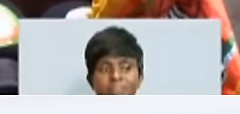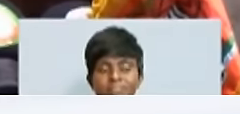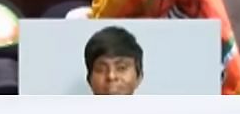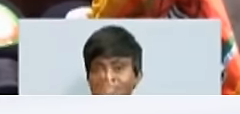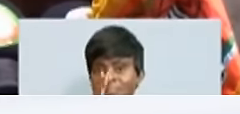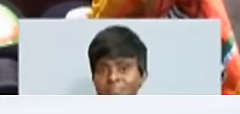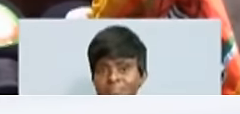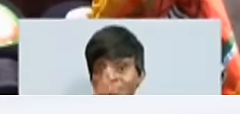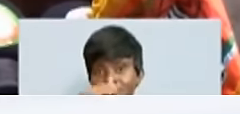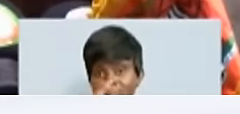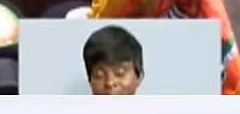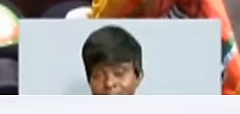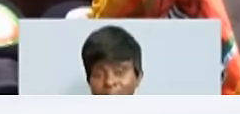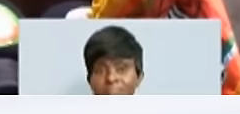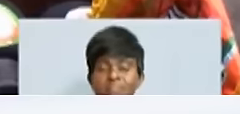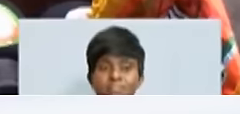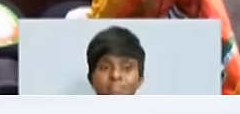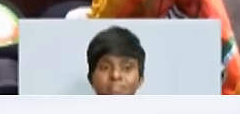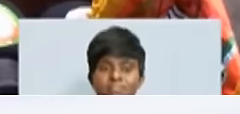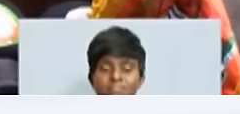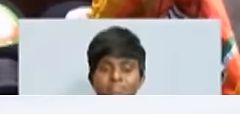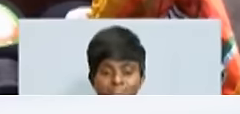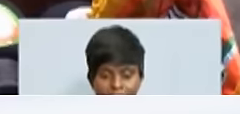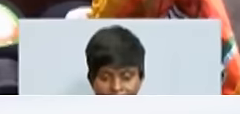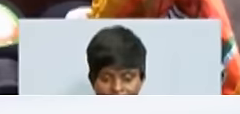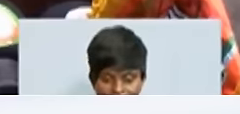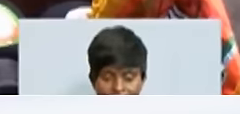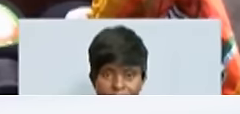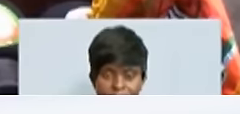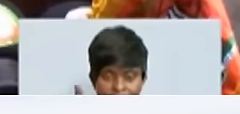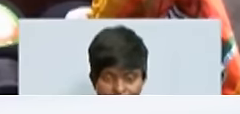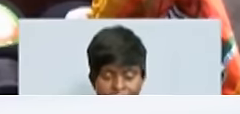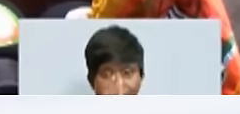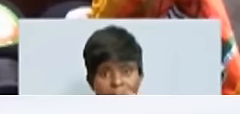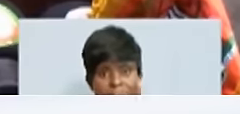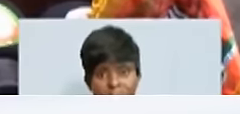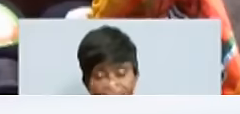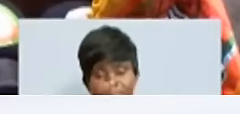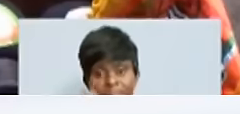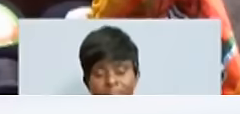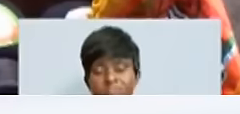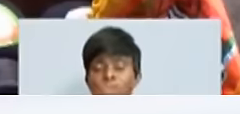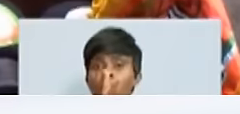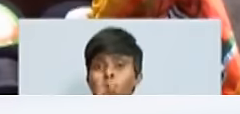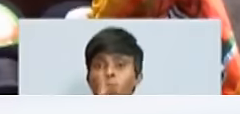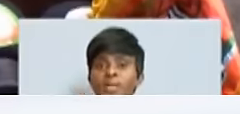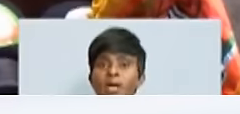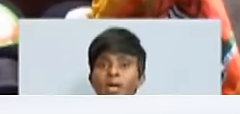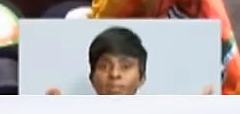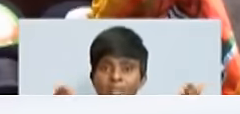Madam Speaker, we have continued to construct water harvesting